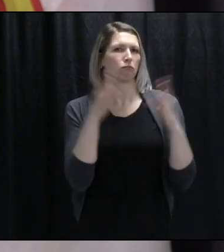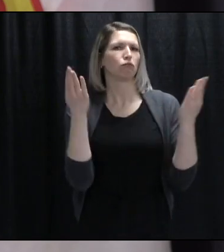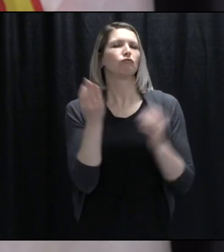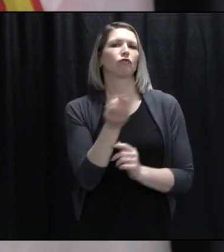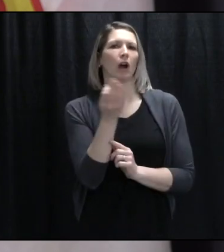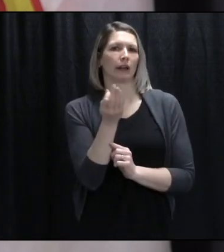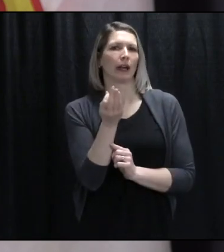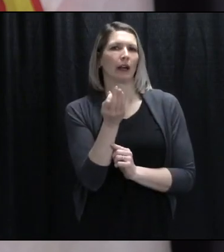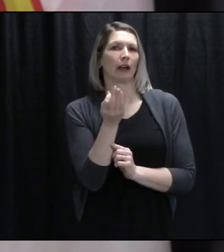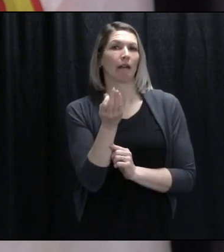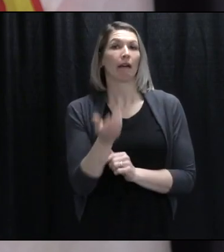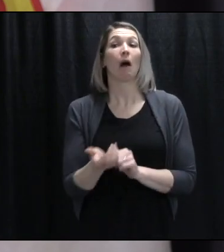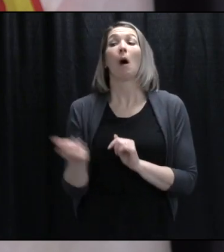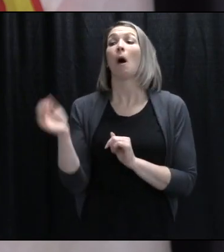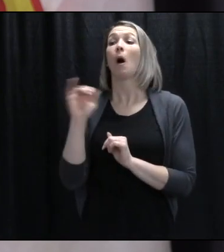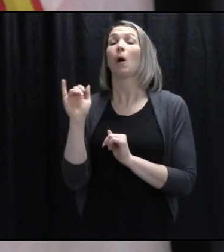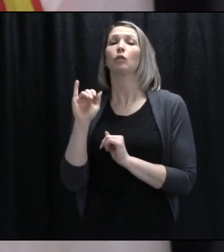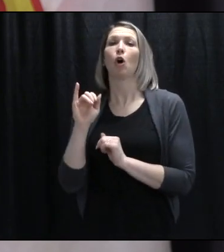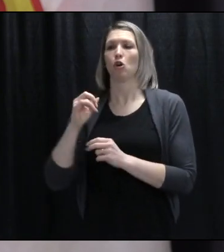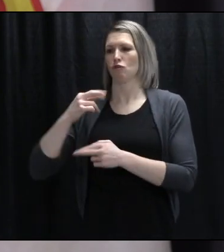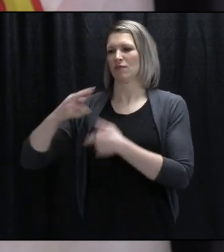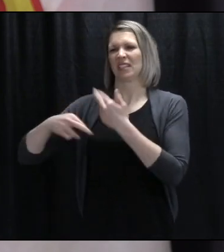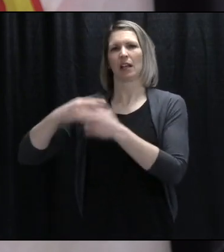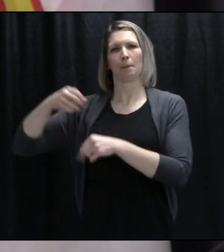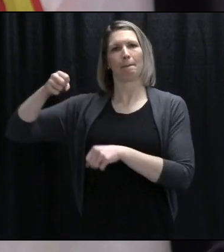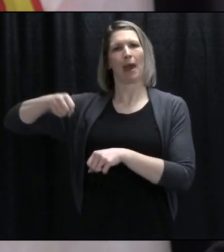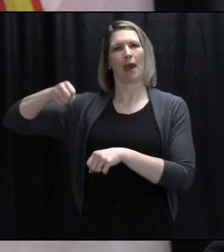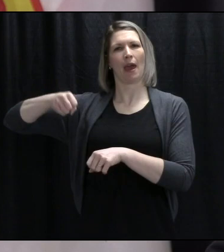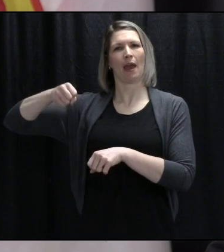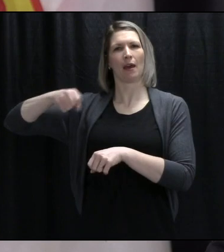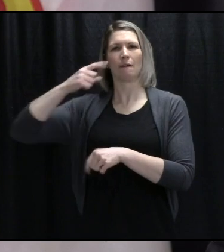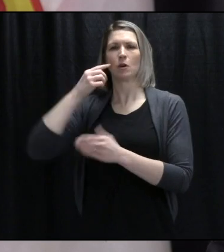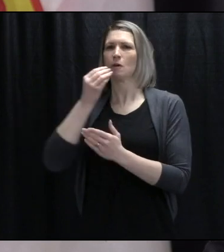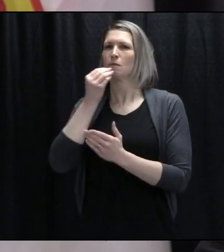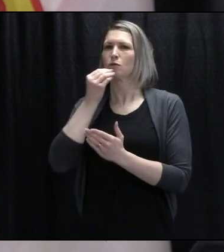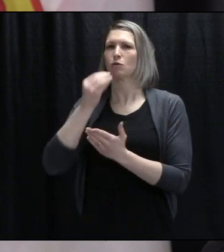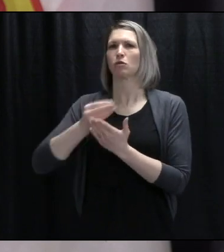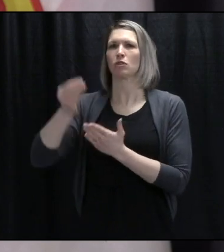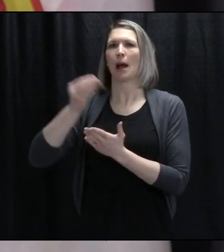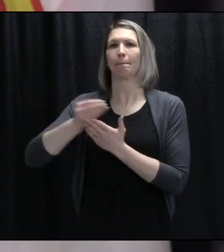bags. So we are extending the deadline to October the 1st.